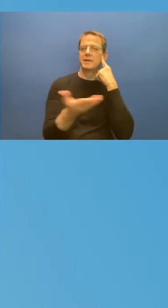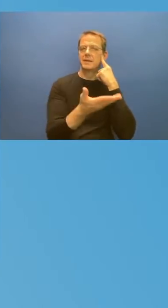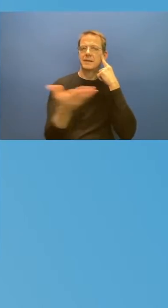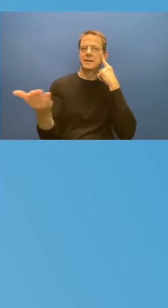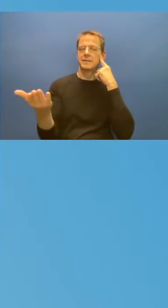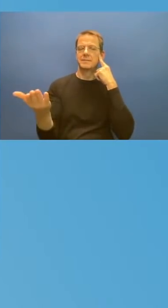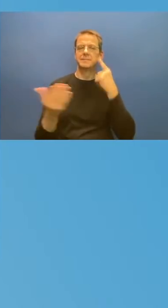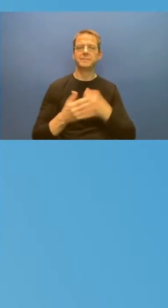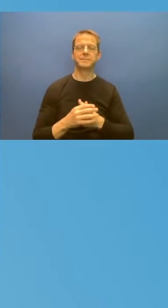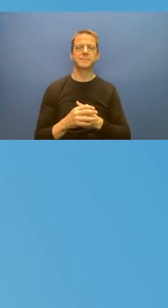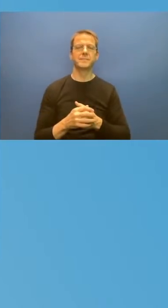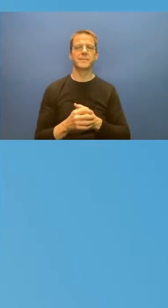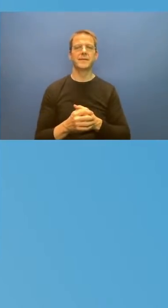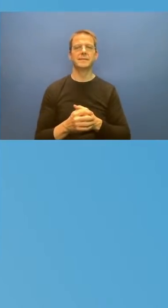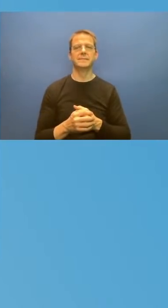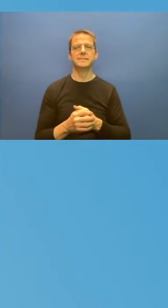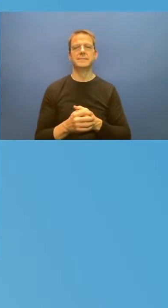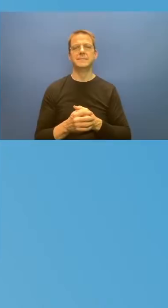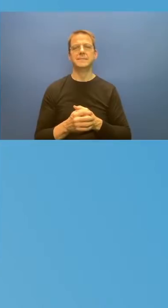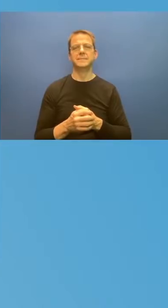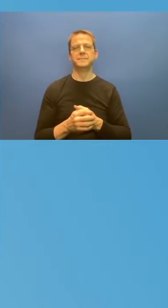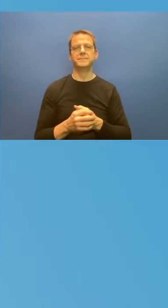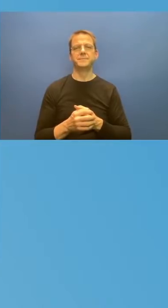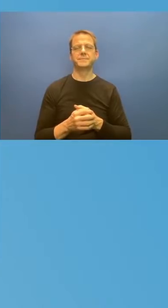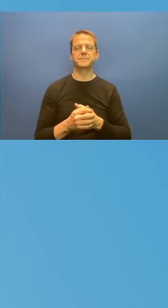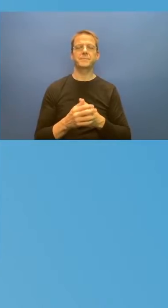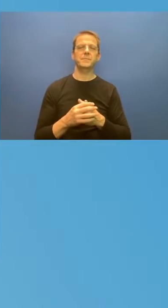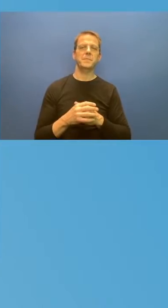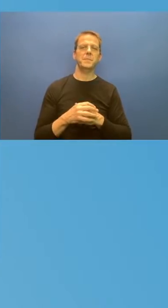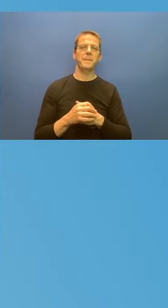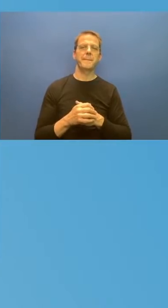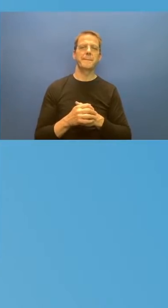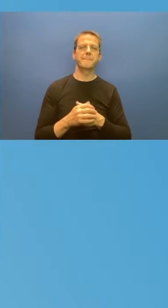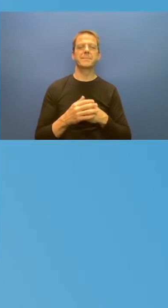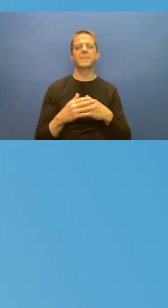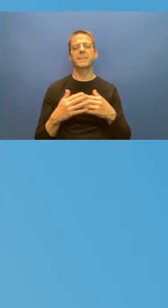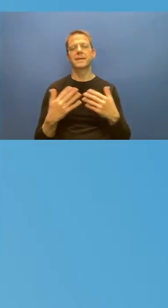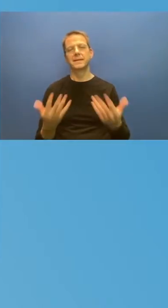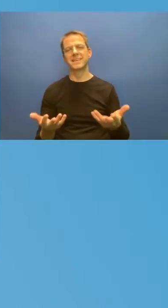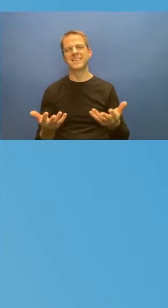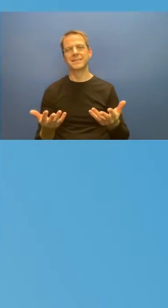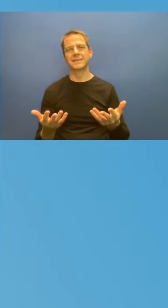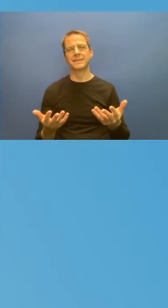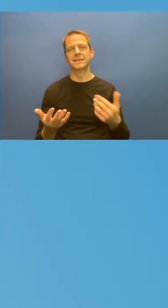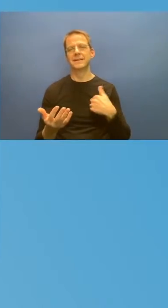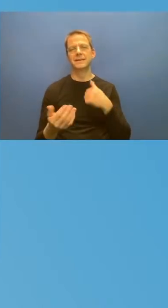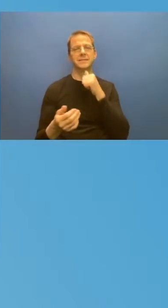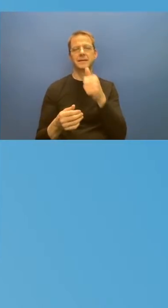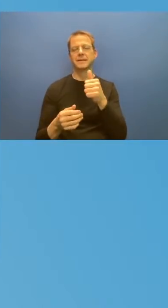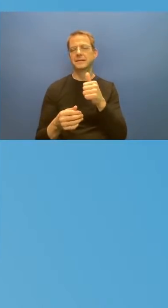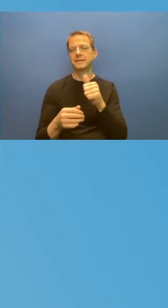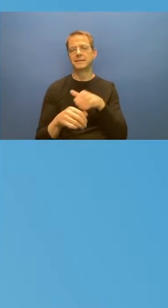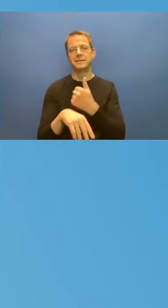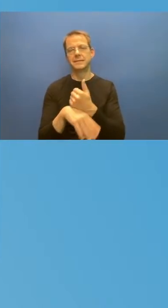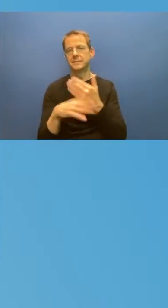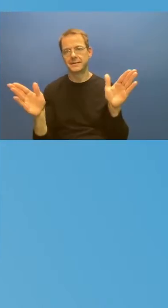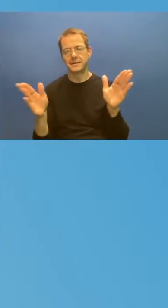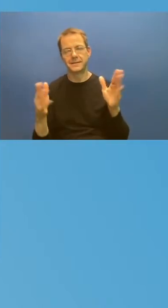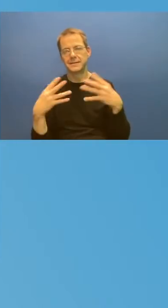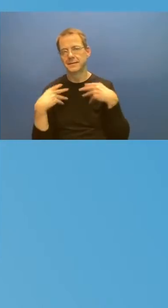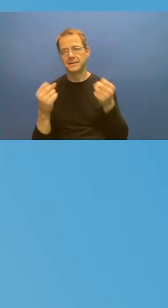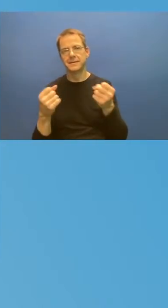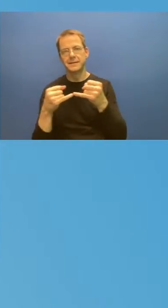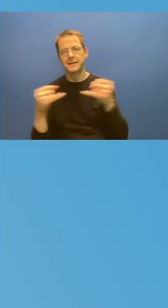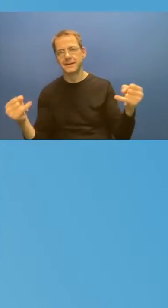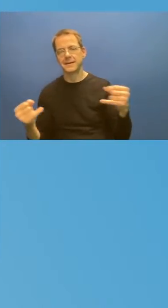health guidelines as well as how the vaccines should be administered, and I'm not a medical doctor, but my